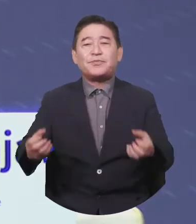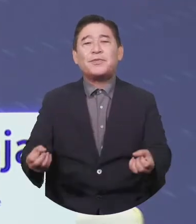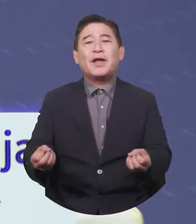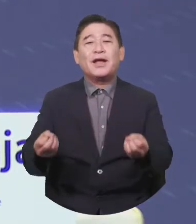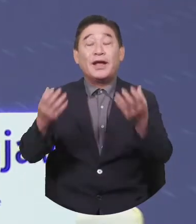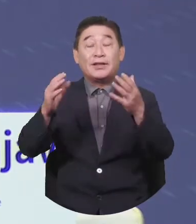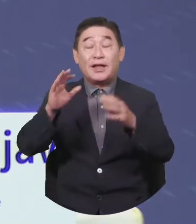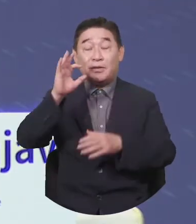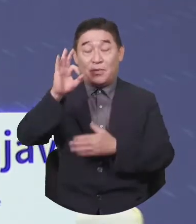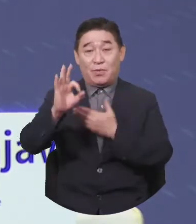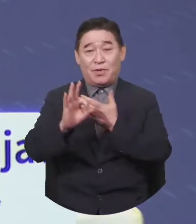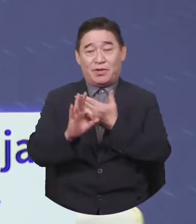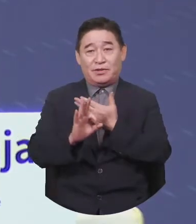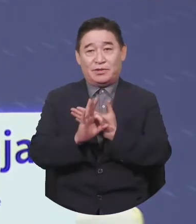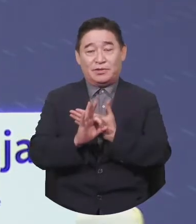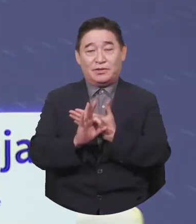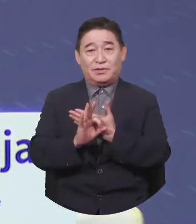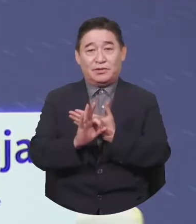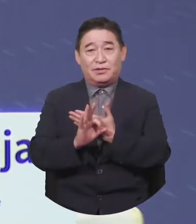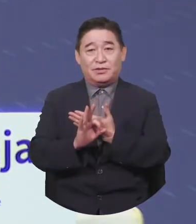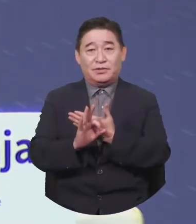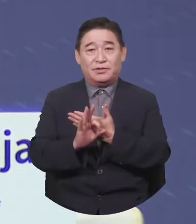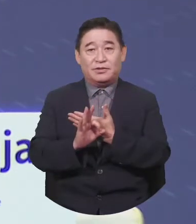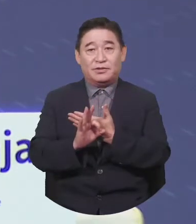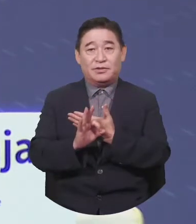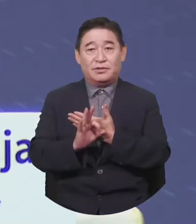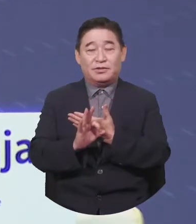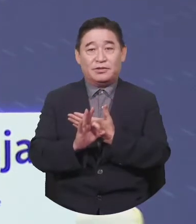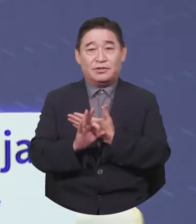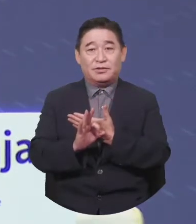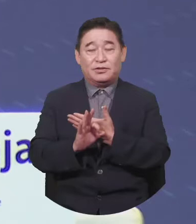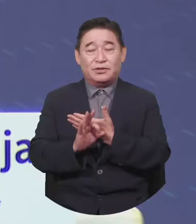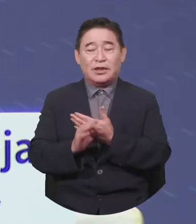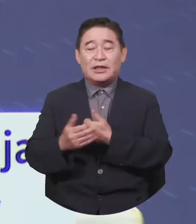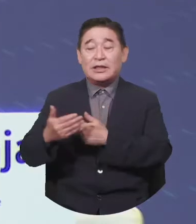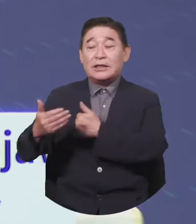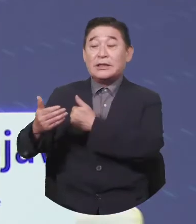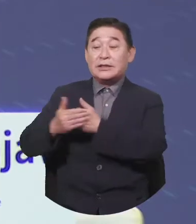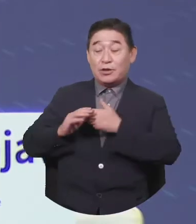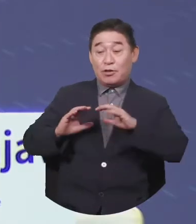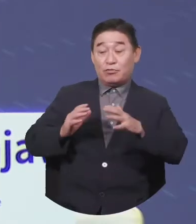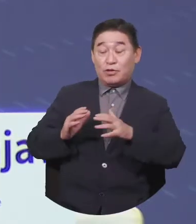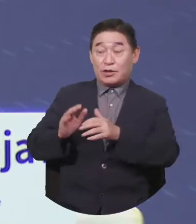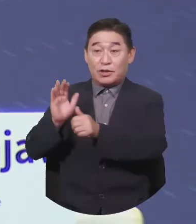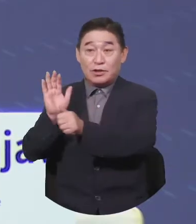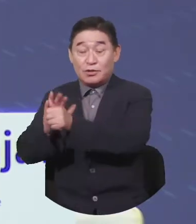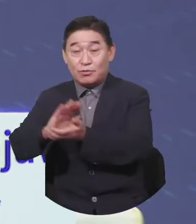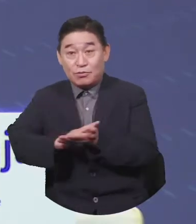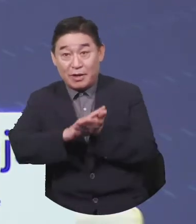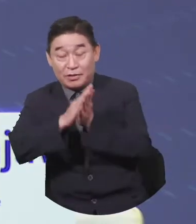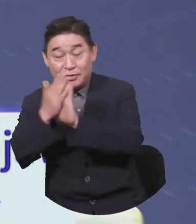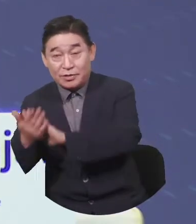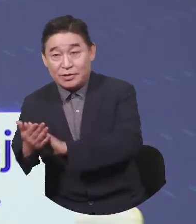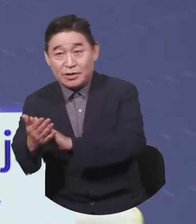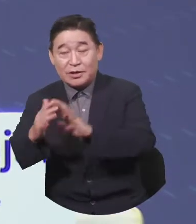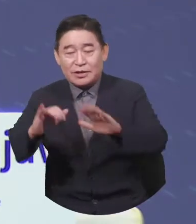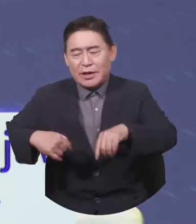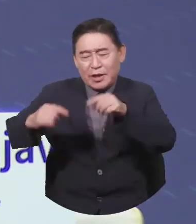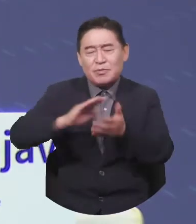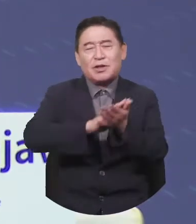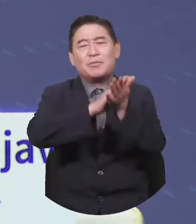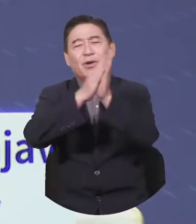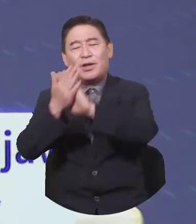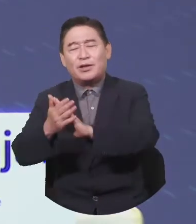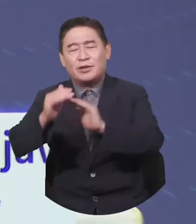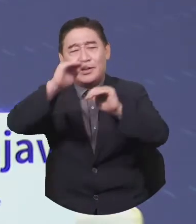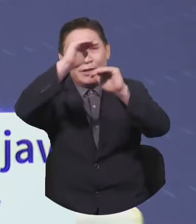this transformation on this global shift on development cooperation,